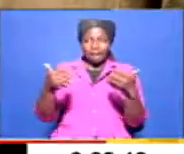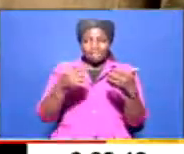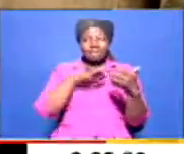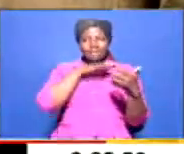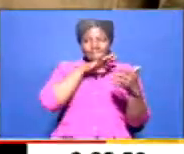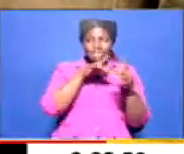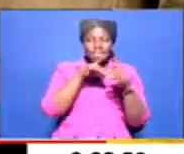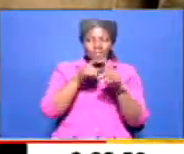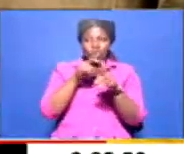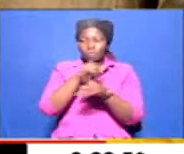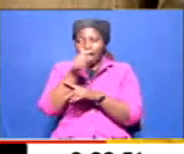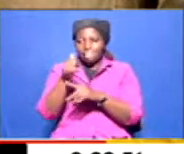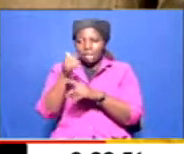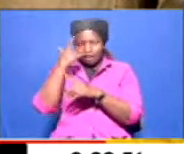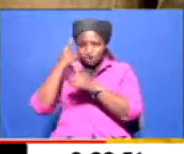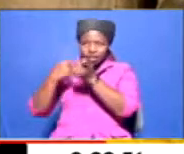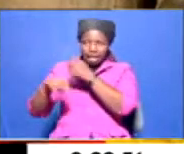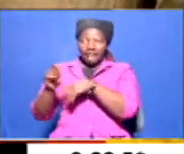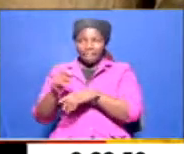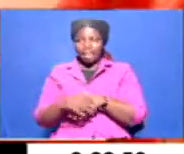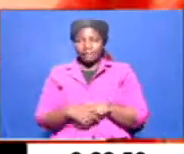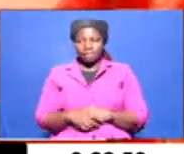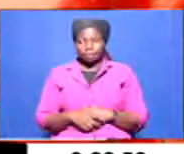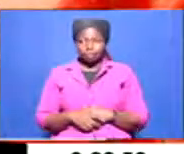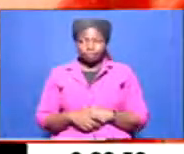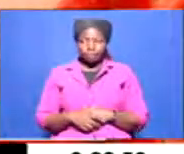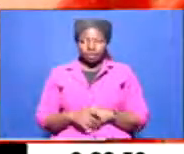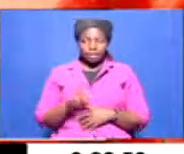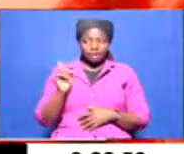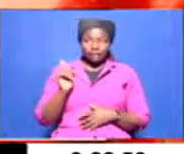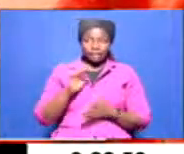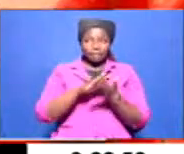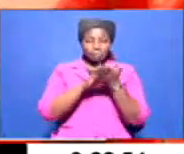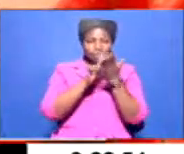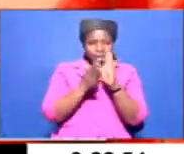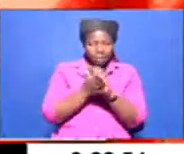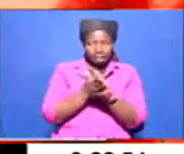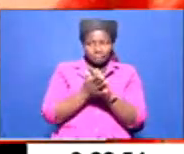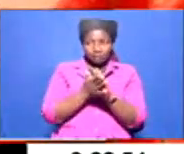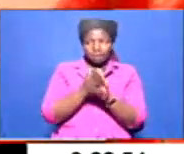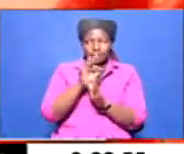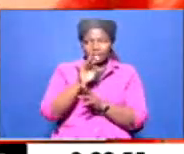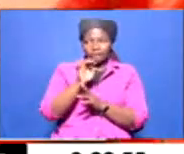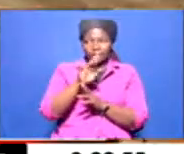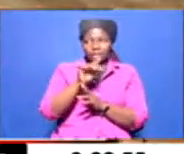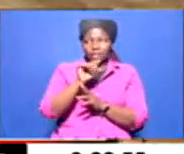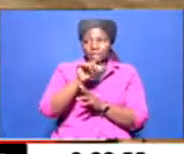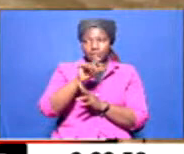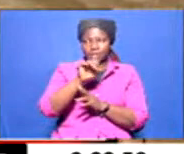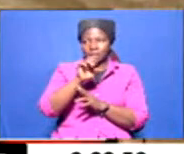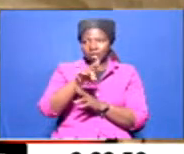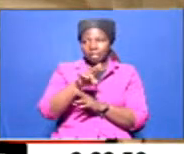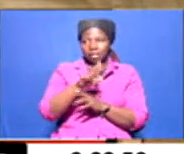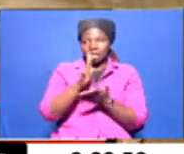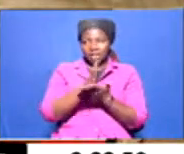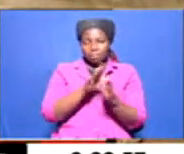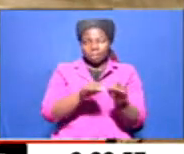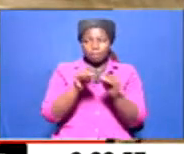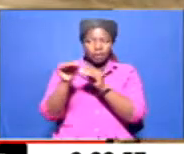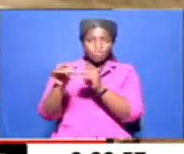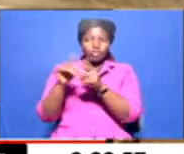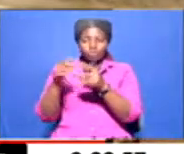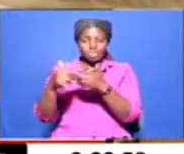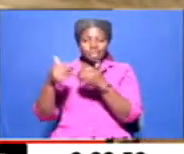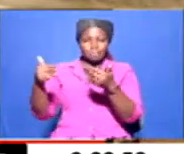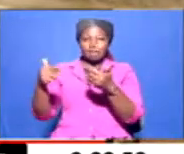first becomes now organic, rich organic fertilizer. This is then followed by transferring some of the larva to this larva cage in a separate